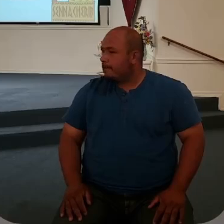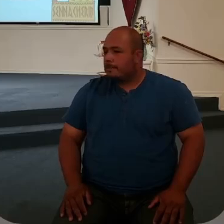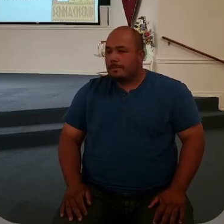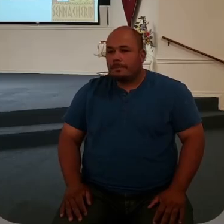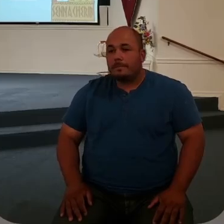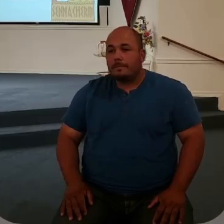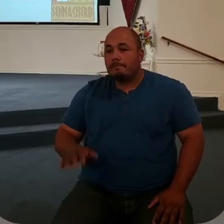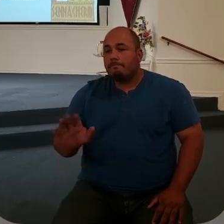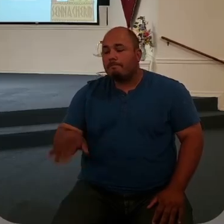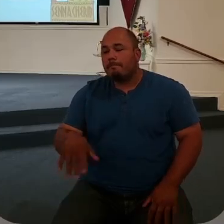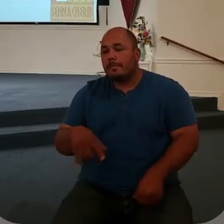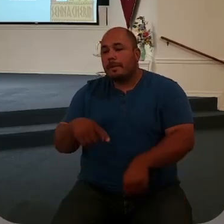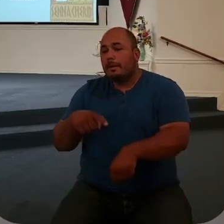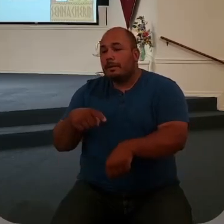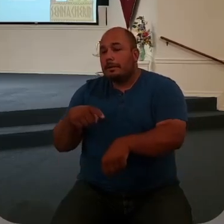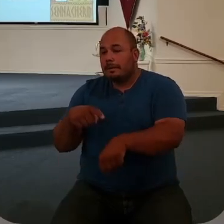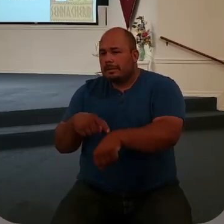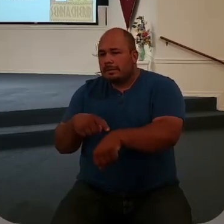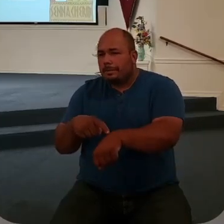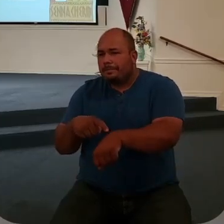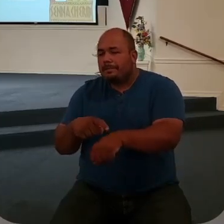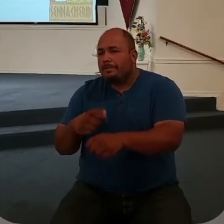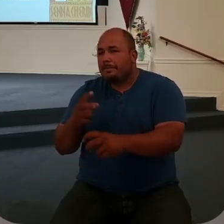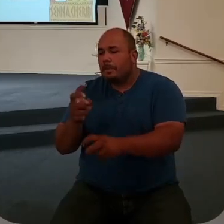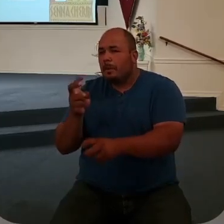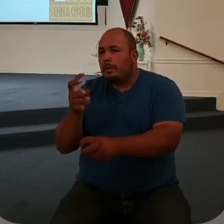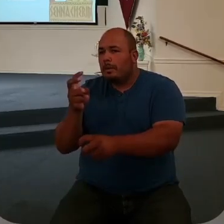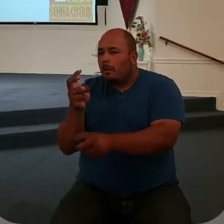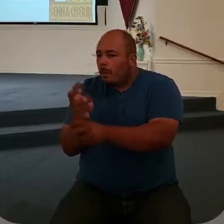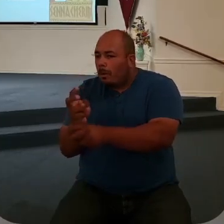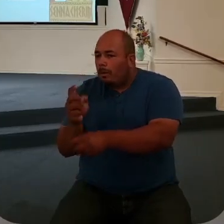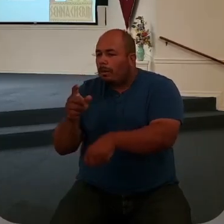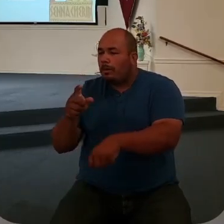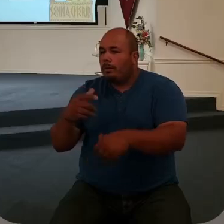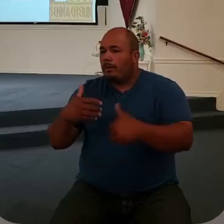In times like this, it's hard to have faith.